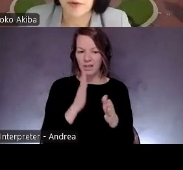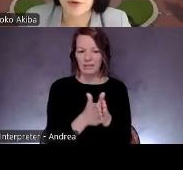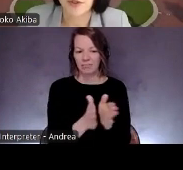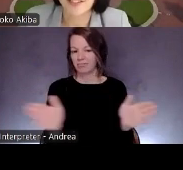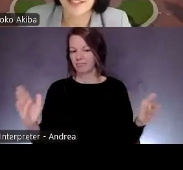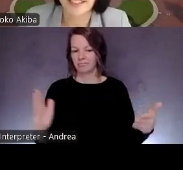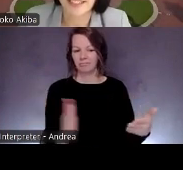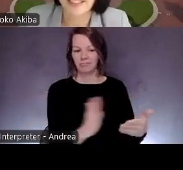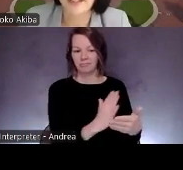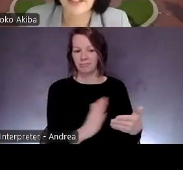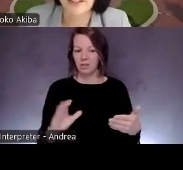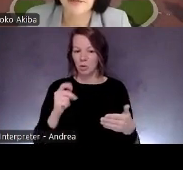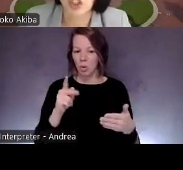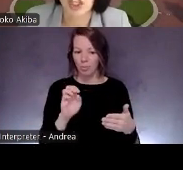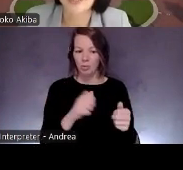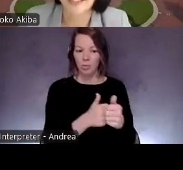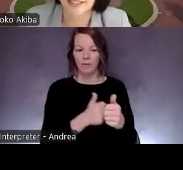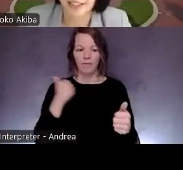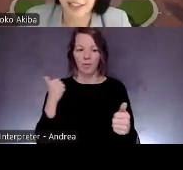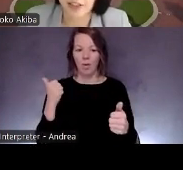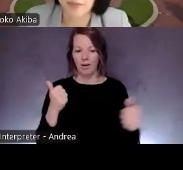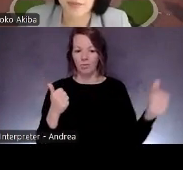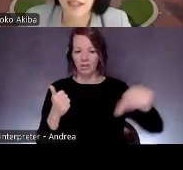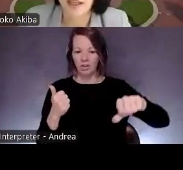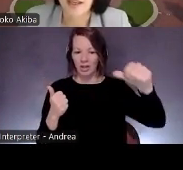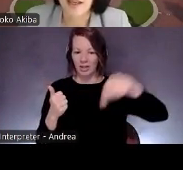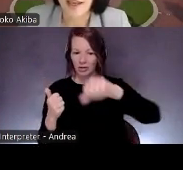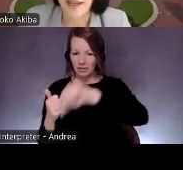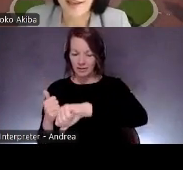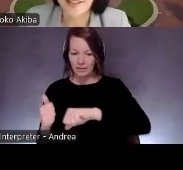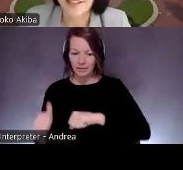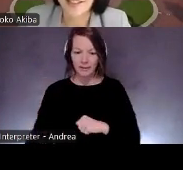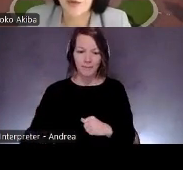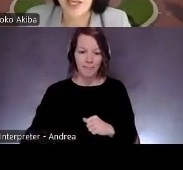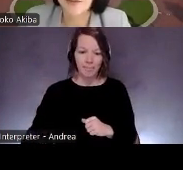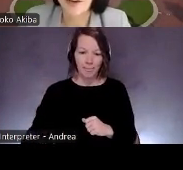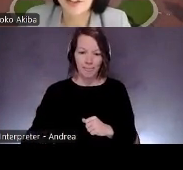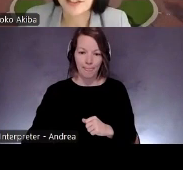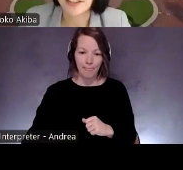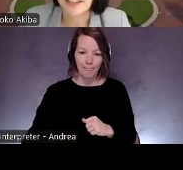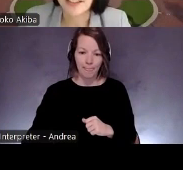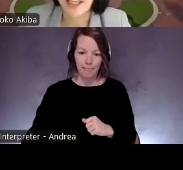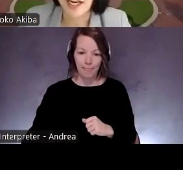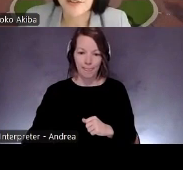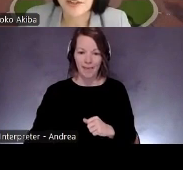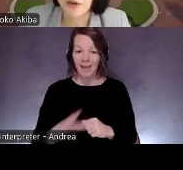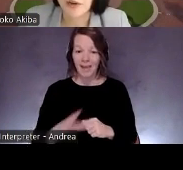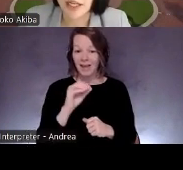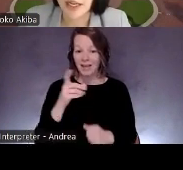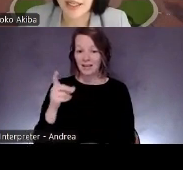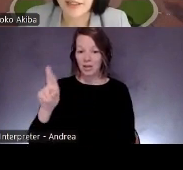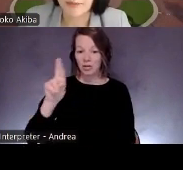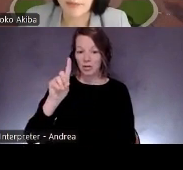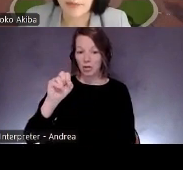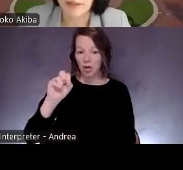to avoid a desk rejects decision. And we have Dr.